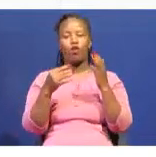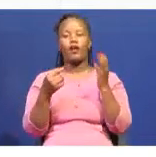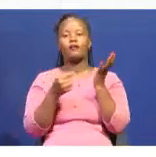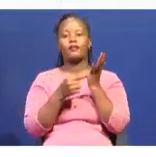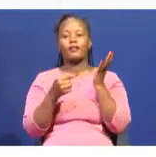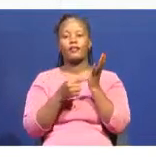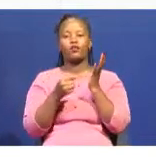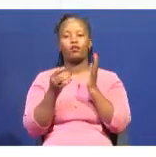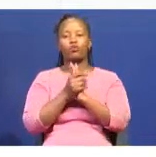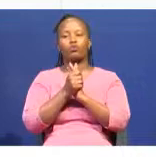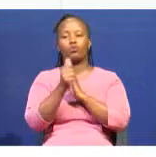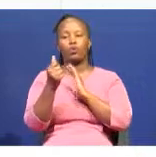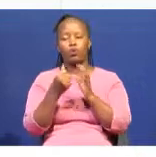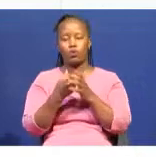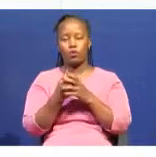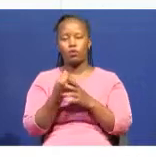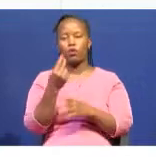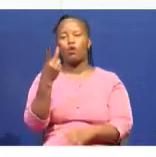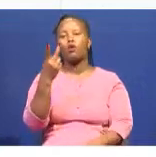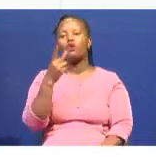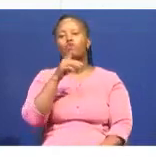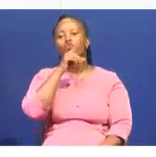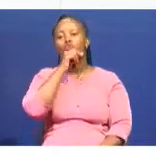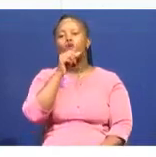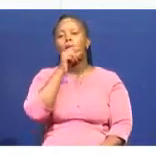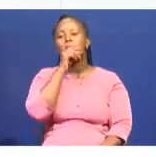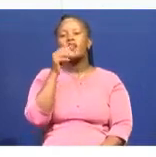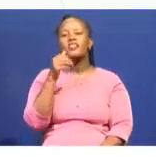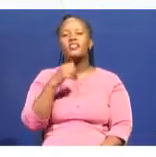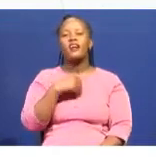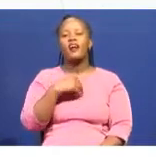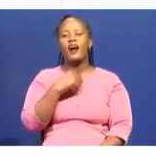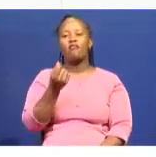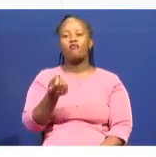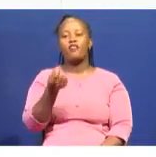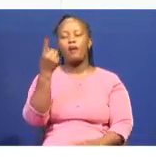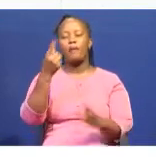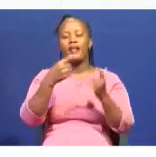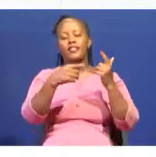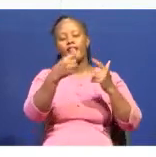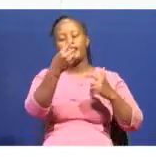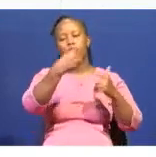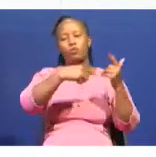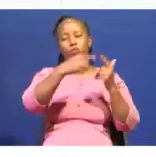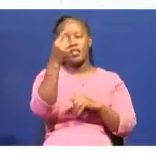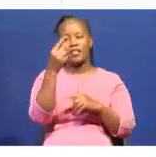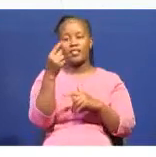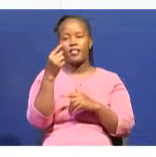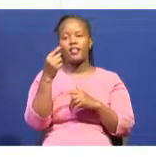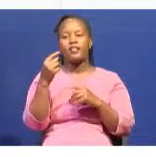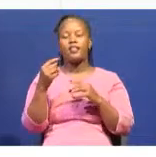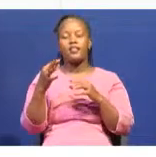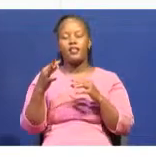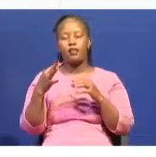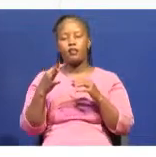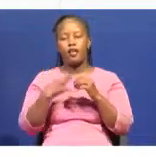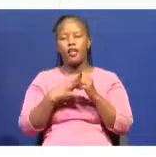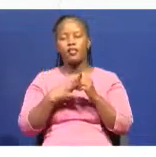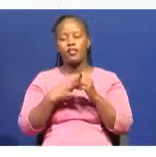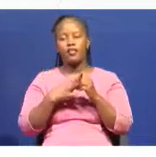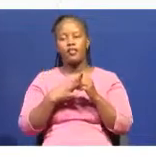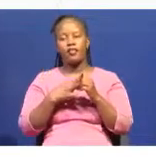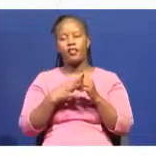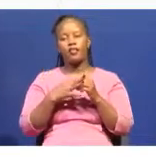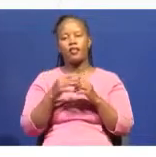from Nova Pioneer Boys High School have emerged as winners at the 8th Youth Scientist Kenya National Science and Technology